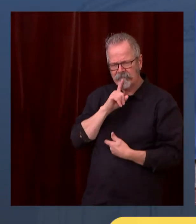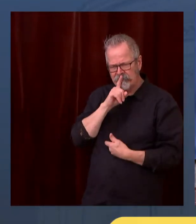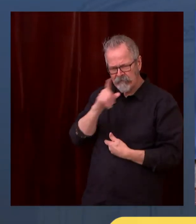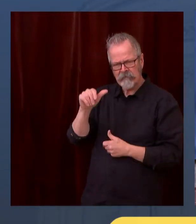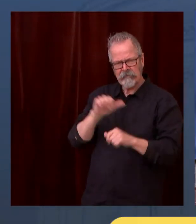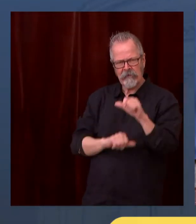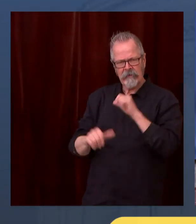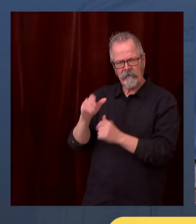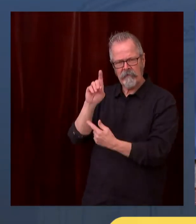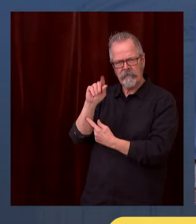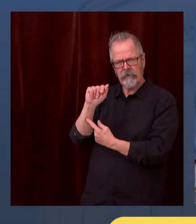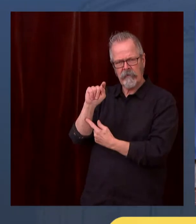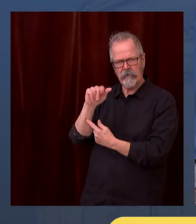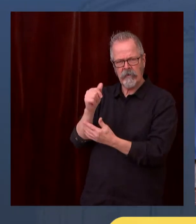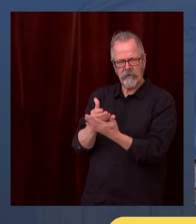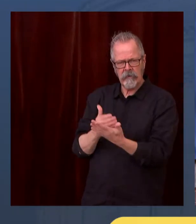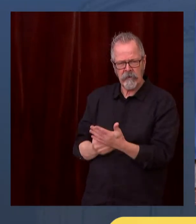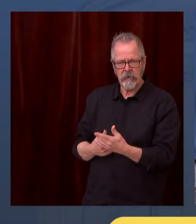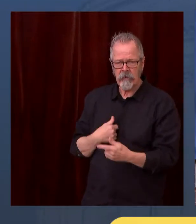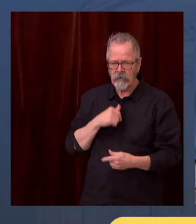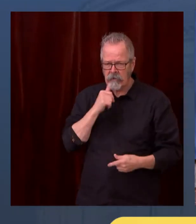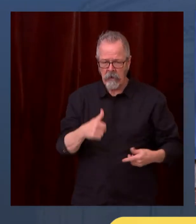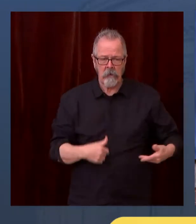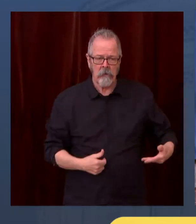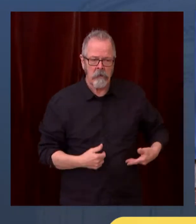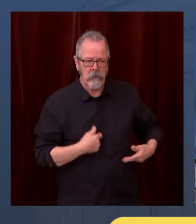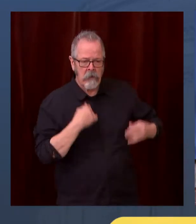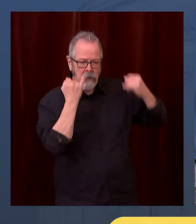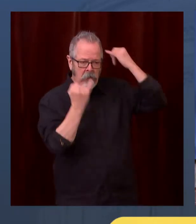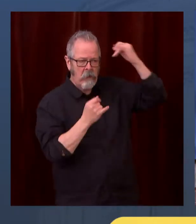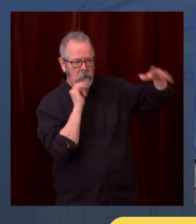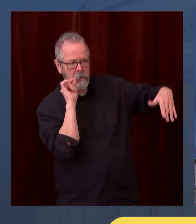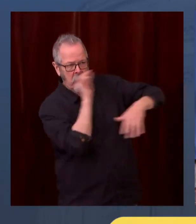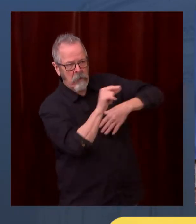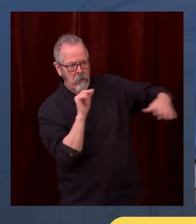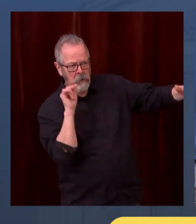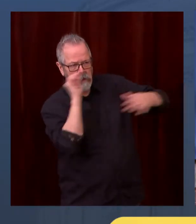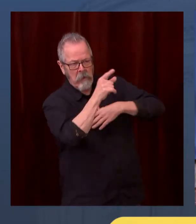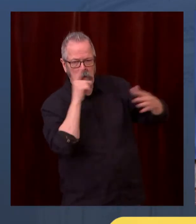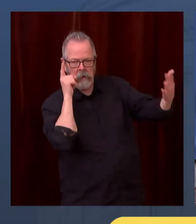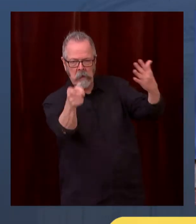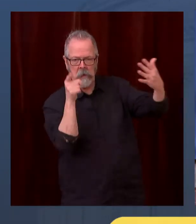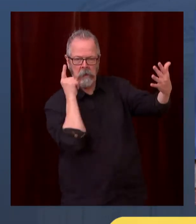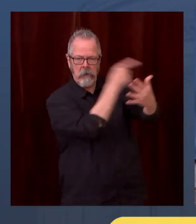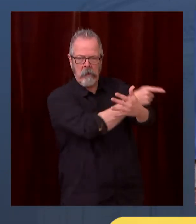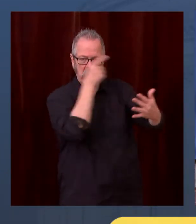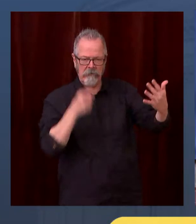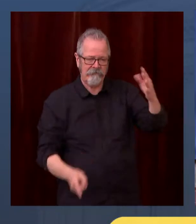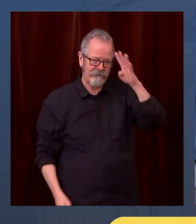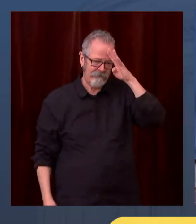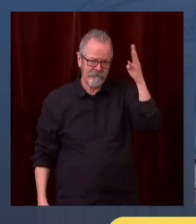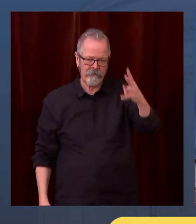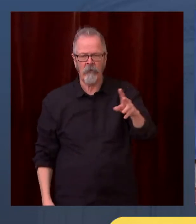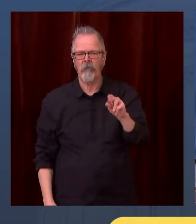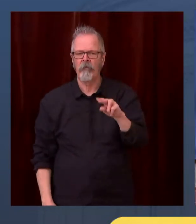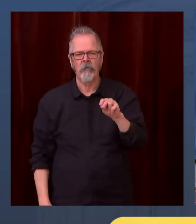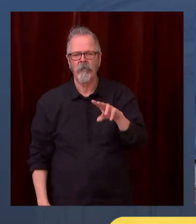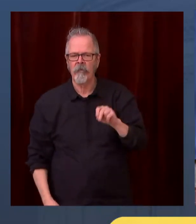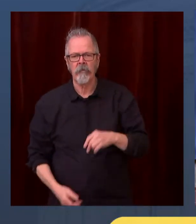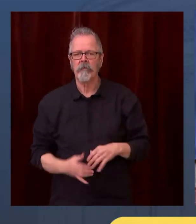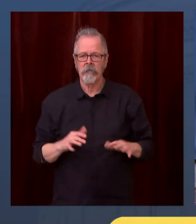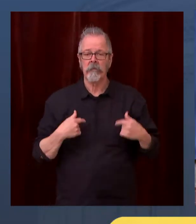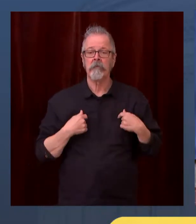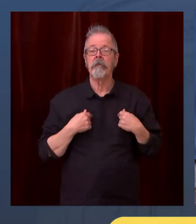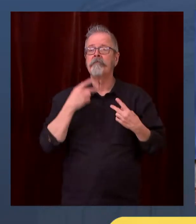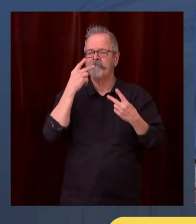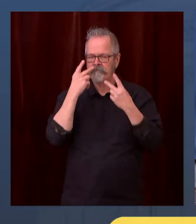hard science, not on any emotional response. And then we had metrics of performance. And basically, if these regions